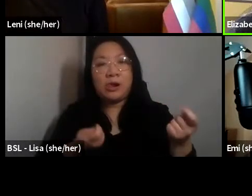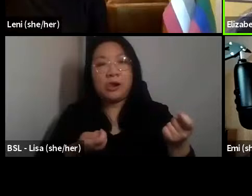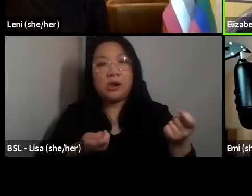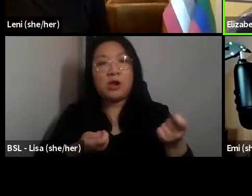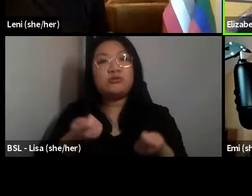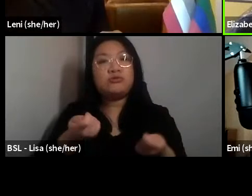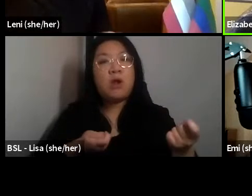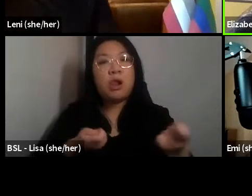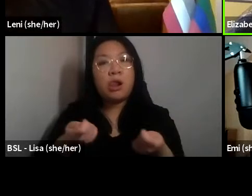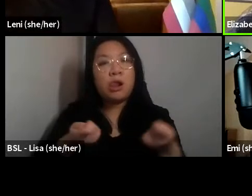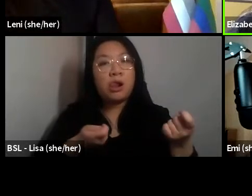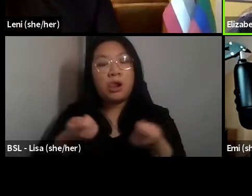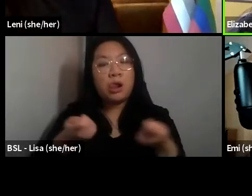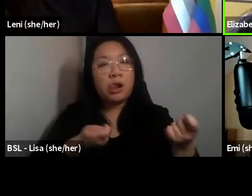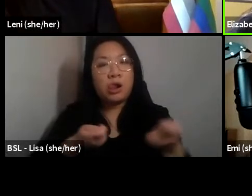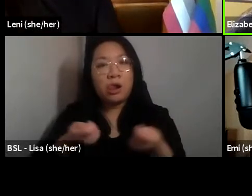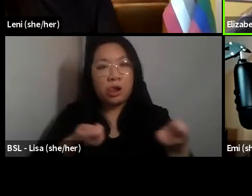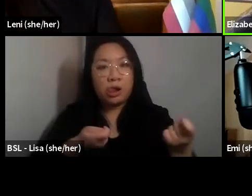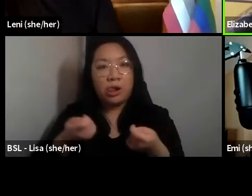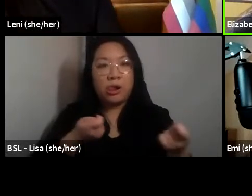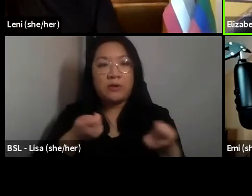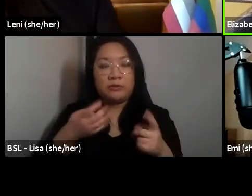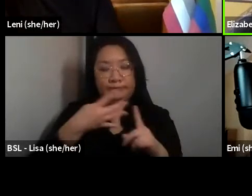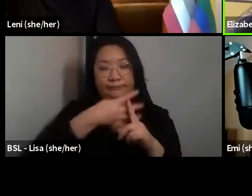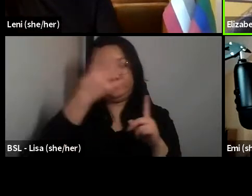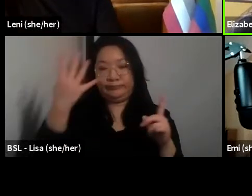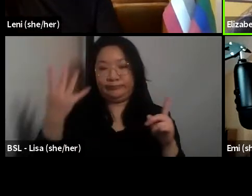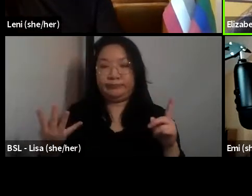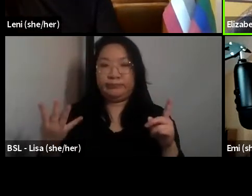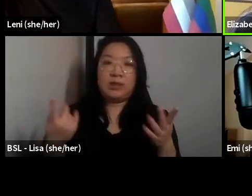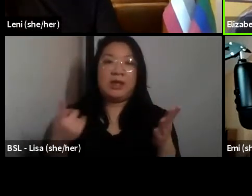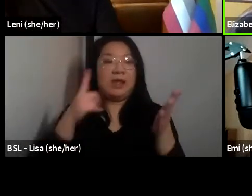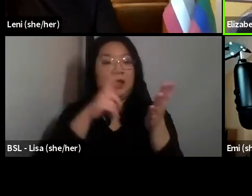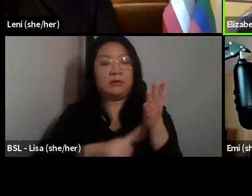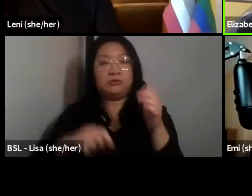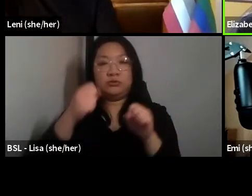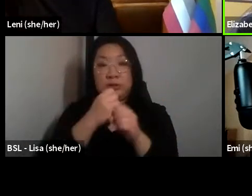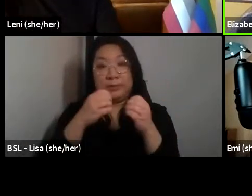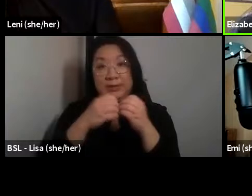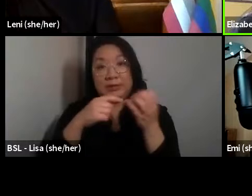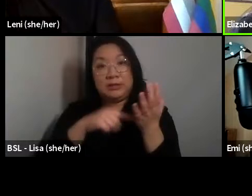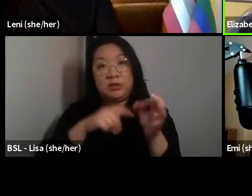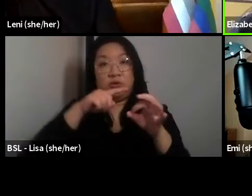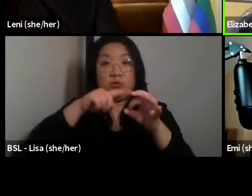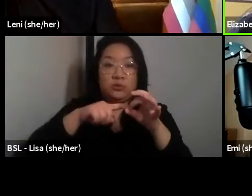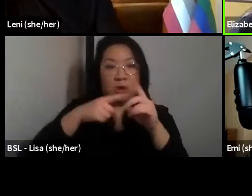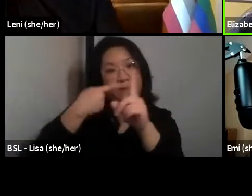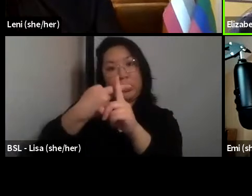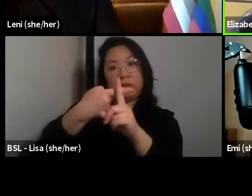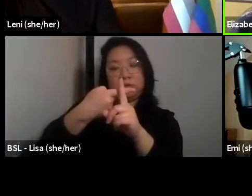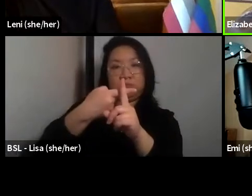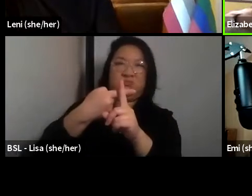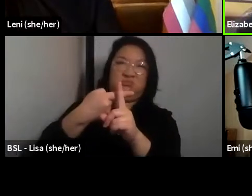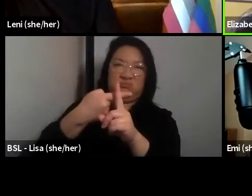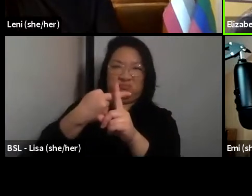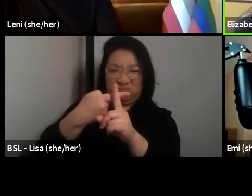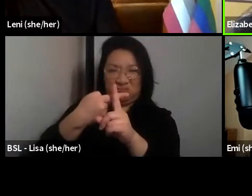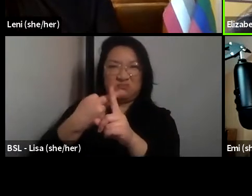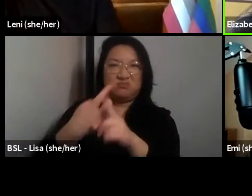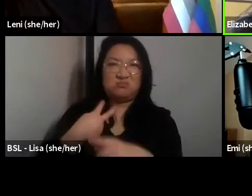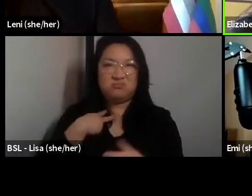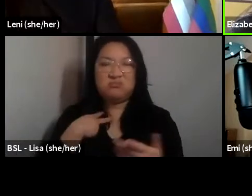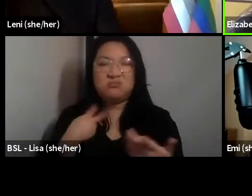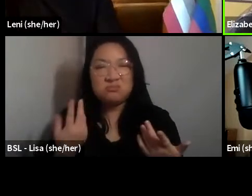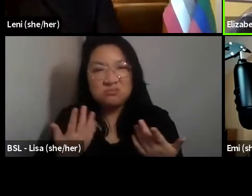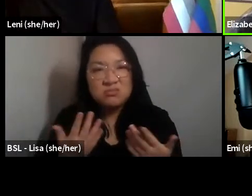by the LGBTQ plus, but it's I find it a lot more complicated within the actual